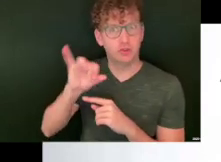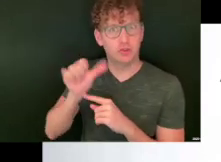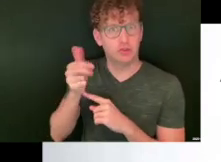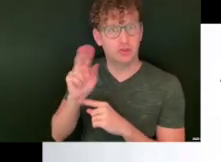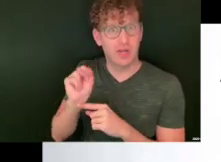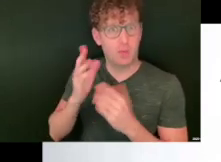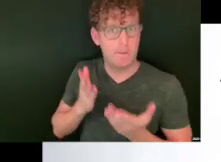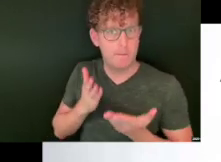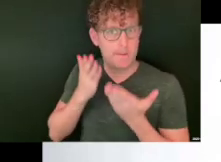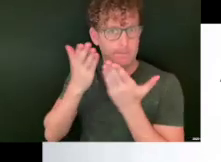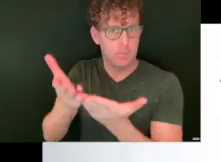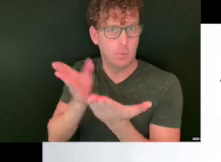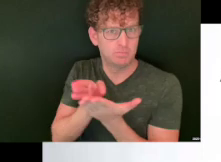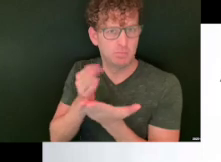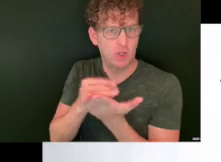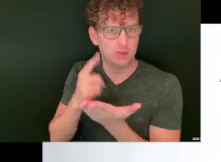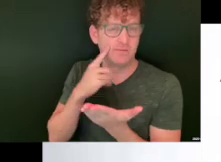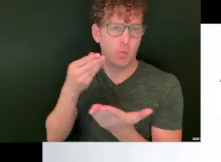clean mobility group.